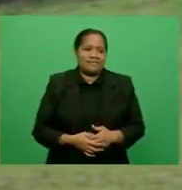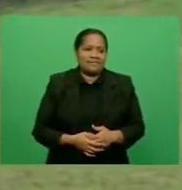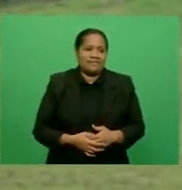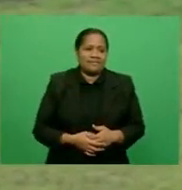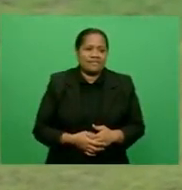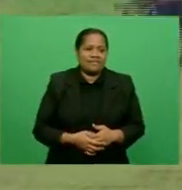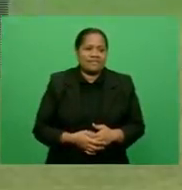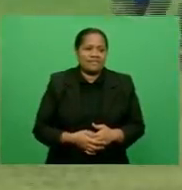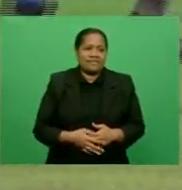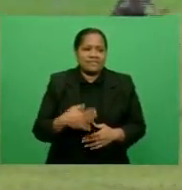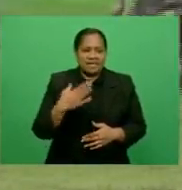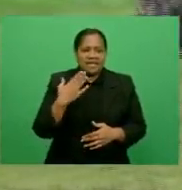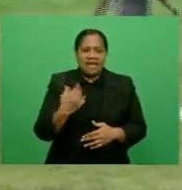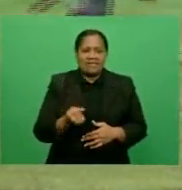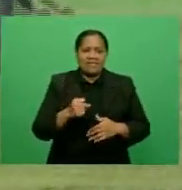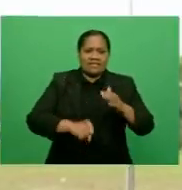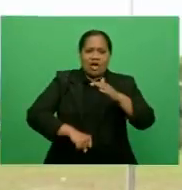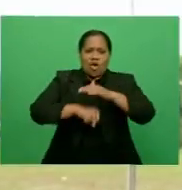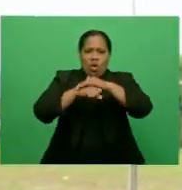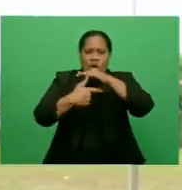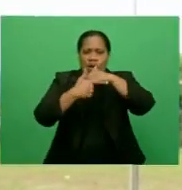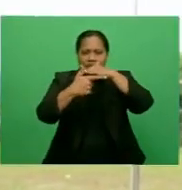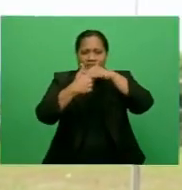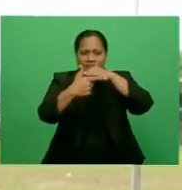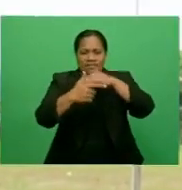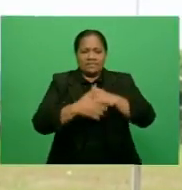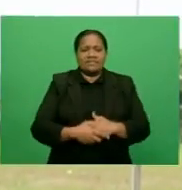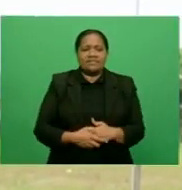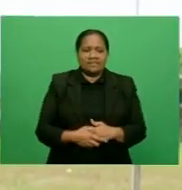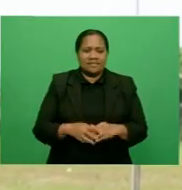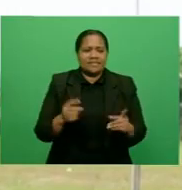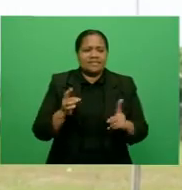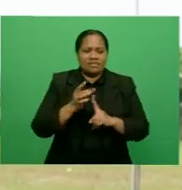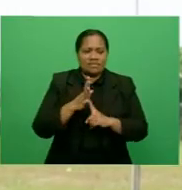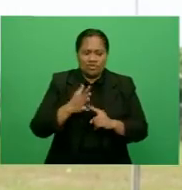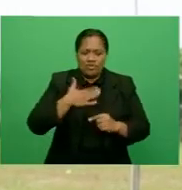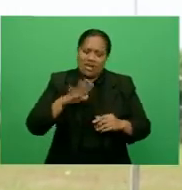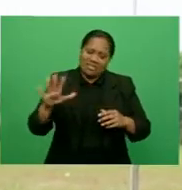top level for the upcoming Marish Sevens tournament, especially taking the cup.